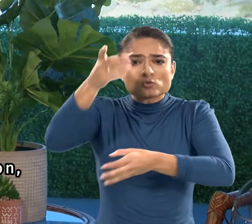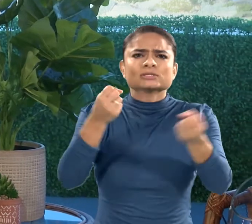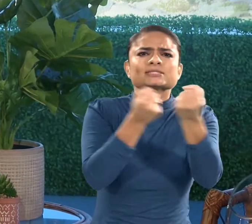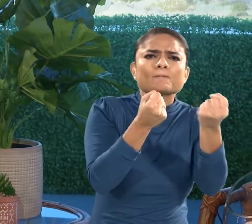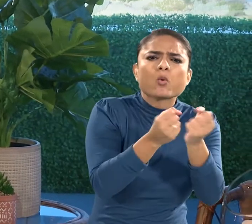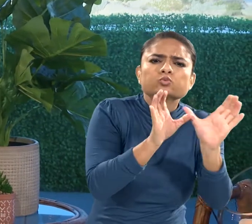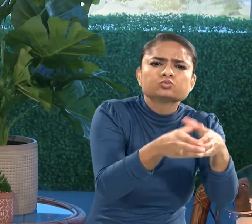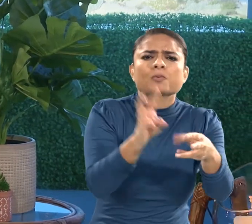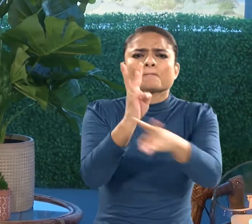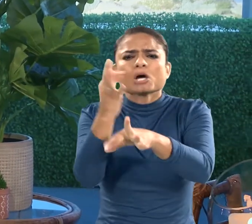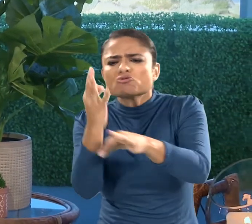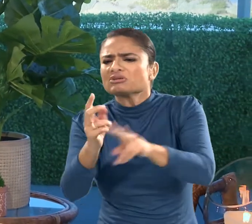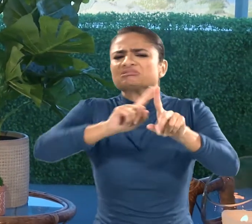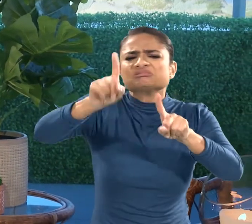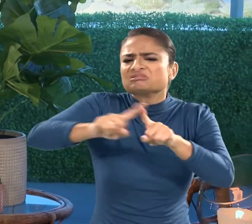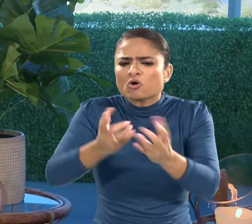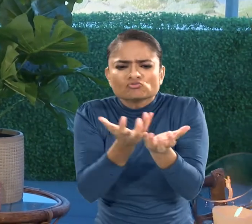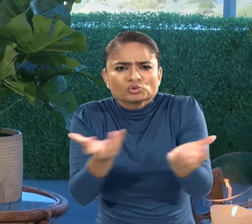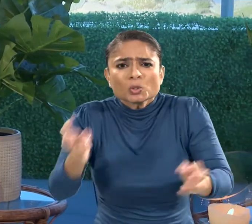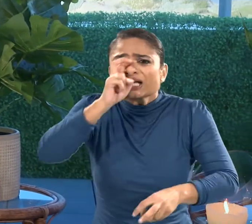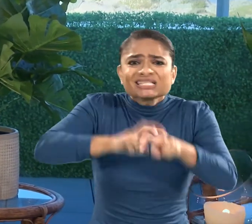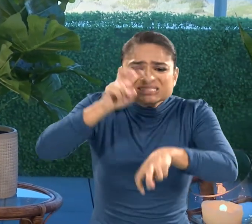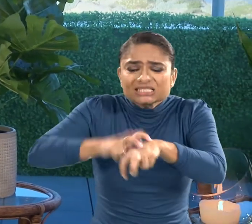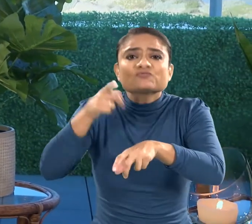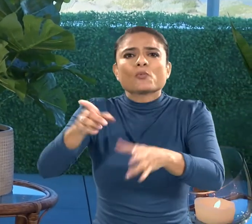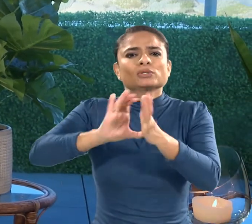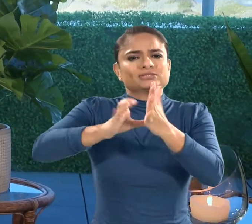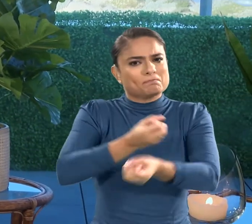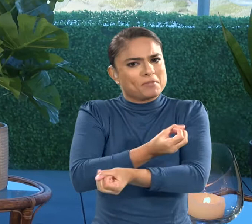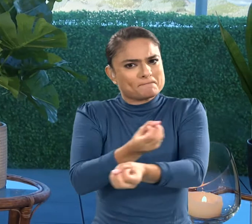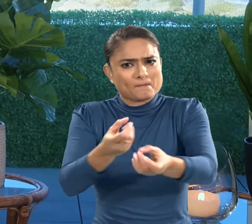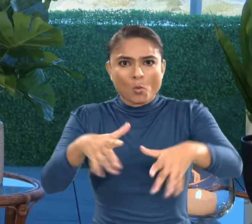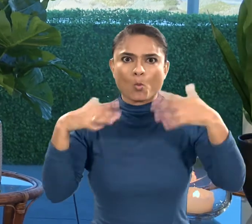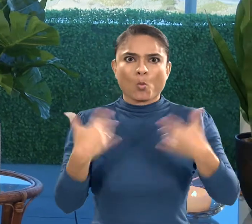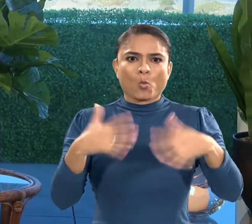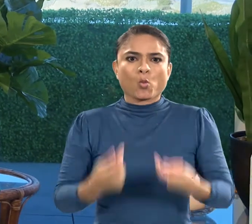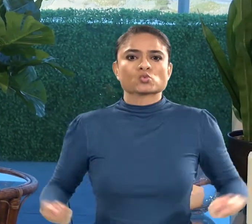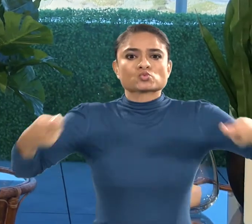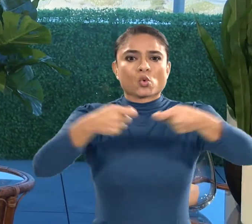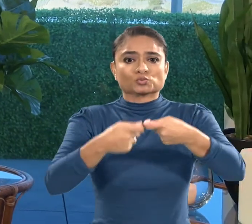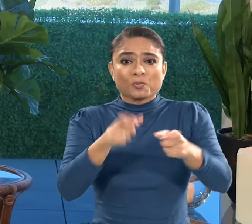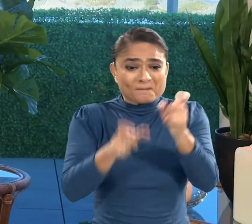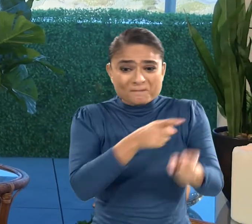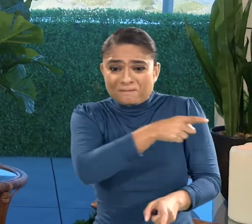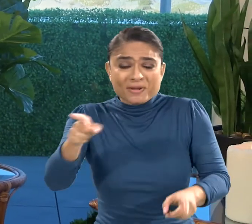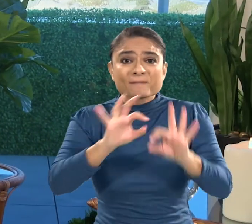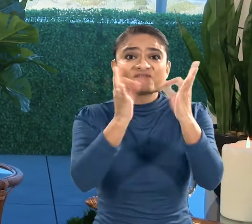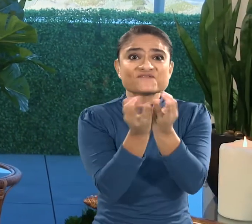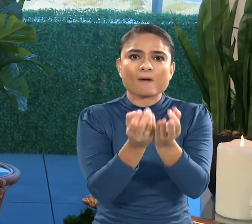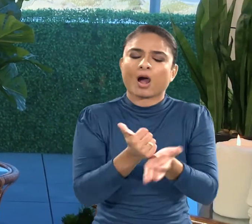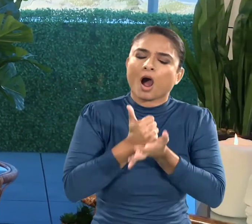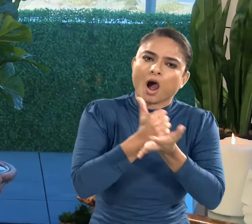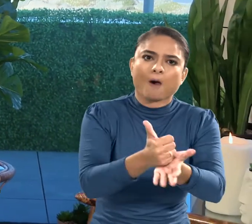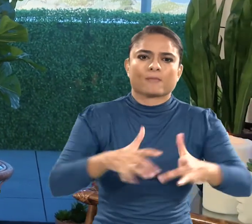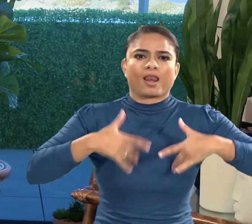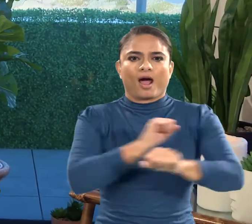inligting, ondersteuningsgroepe met ander ouers en verdere nodige hulpbronne. Dit is 'n waardevolle bydrae wat die lewe vir